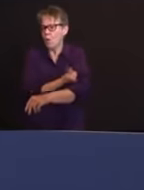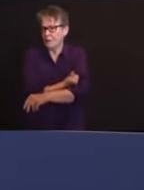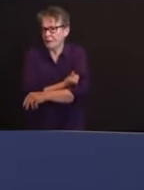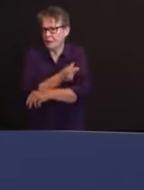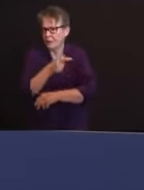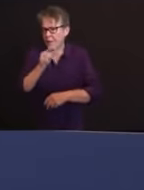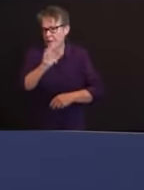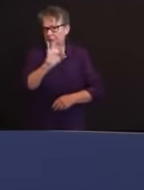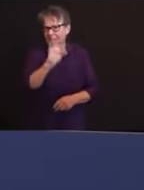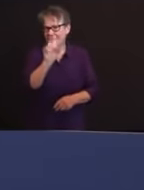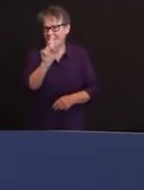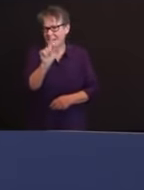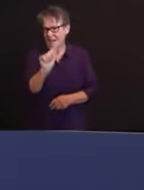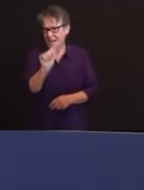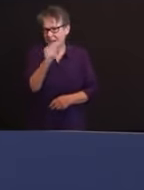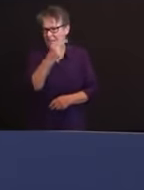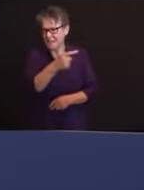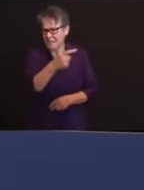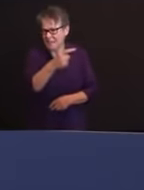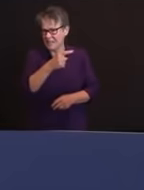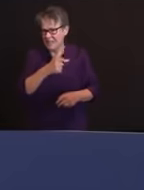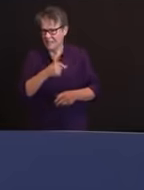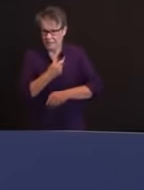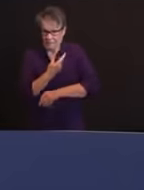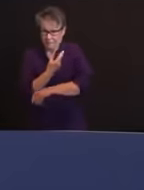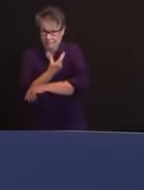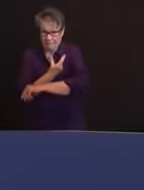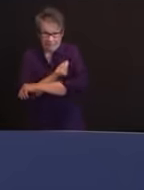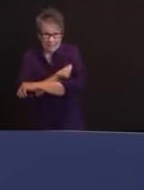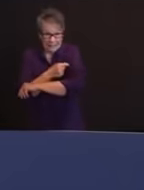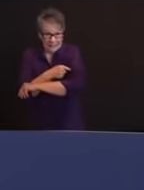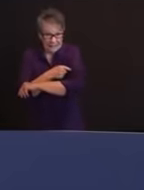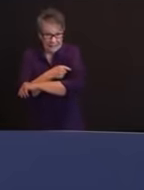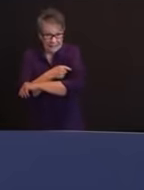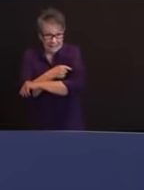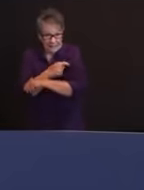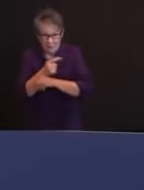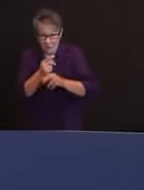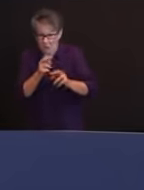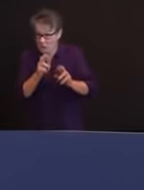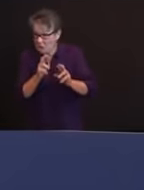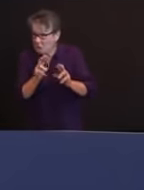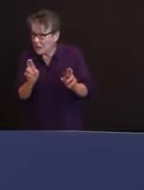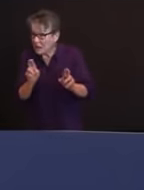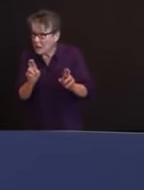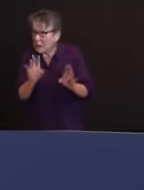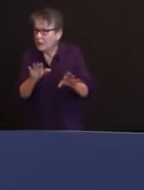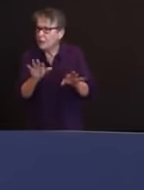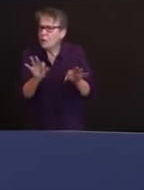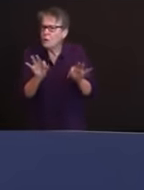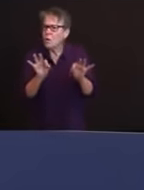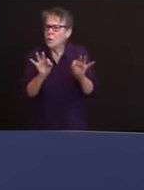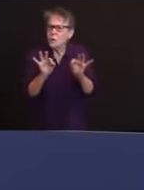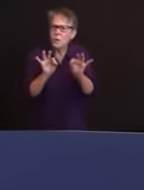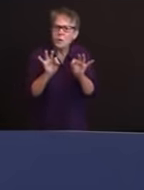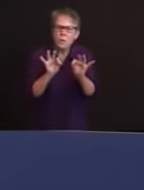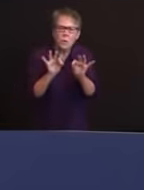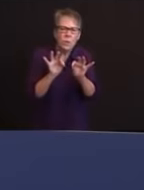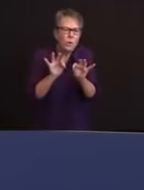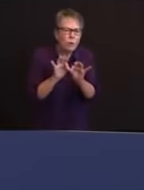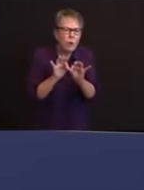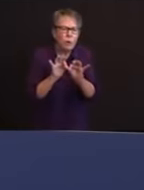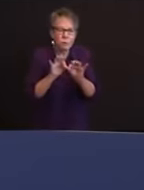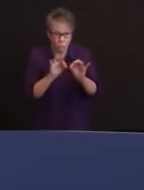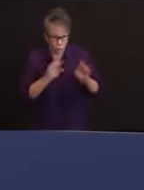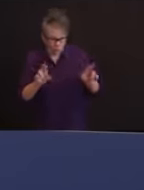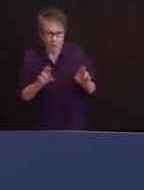the important work of boosting confidence in this vaccine among healthcare workforce is vital. We need our healthcare